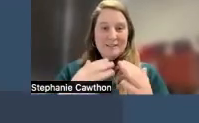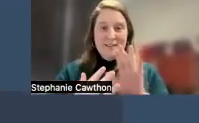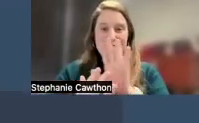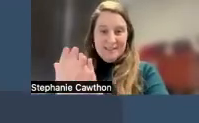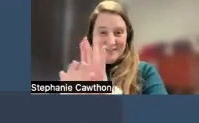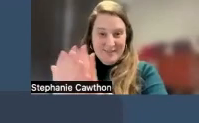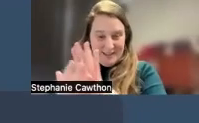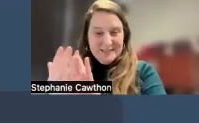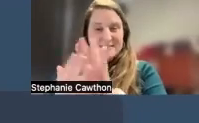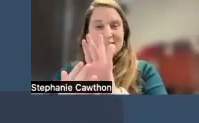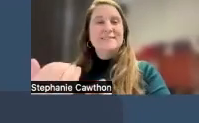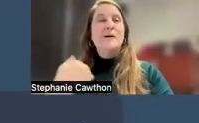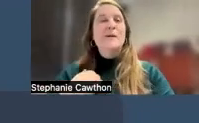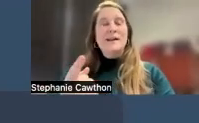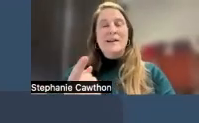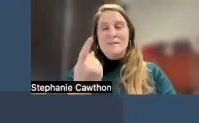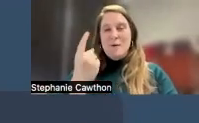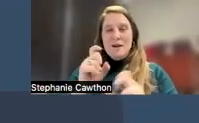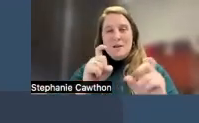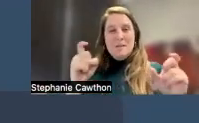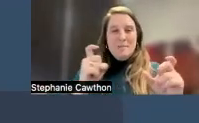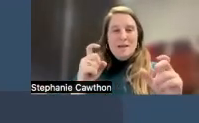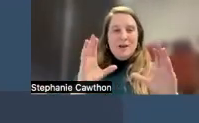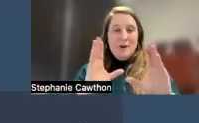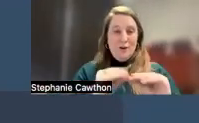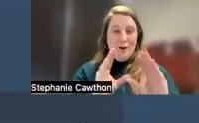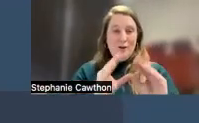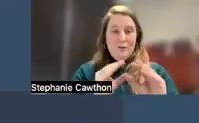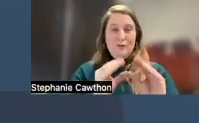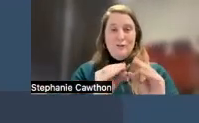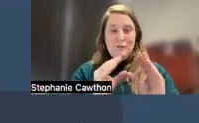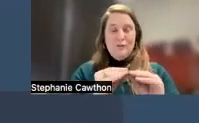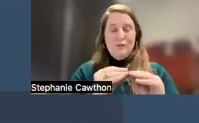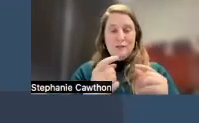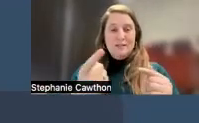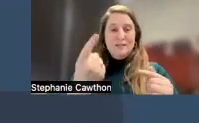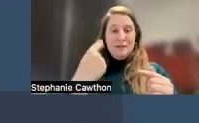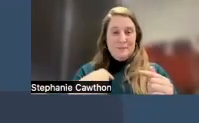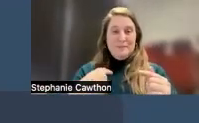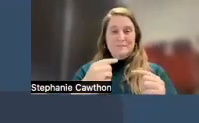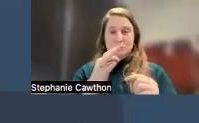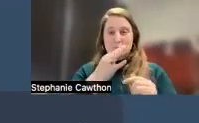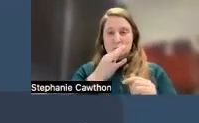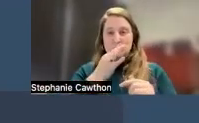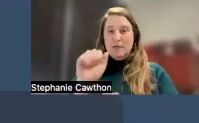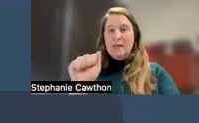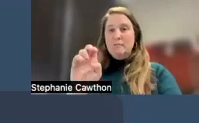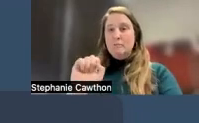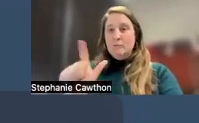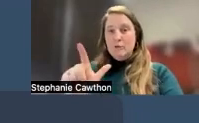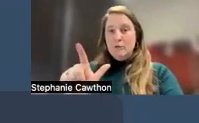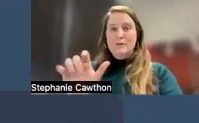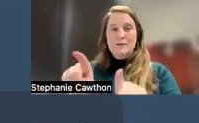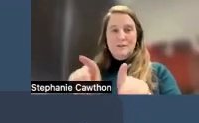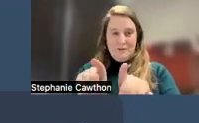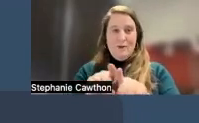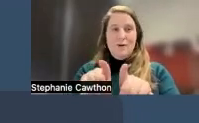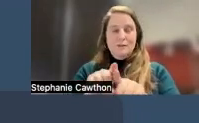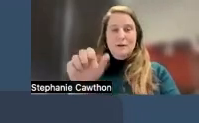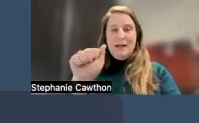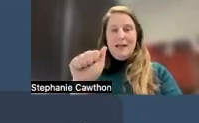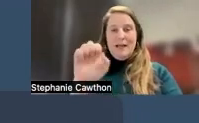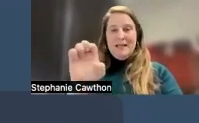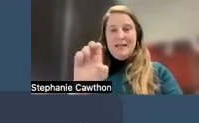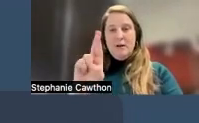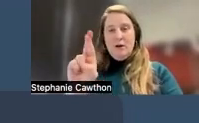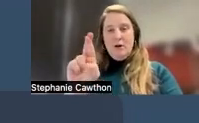Okay. Live interaction, some face-to-face stuff. We've got these coming. There's one very big conference that is coming soon. It's